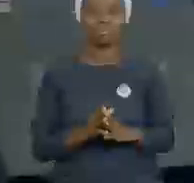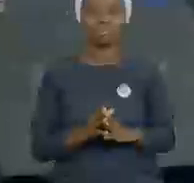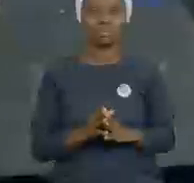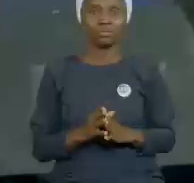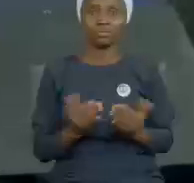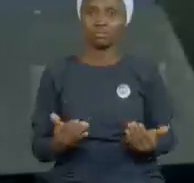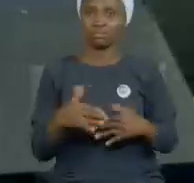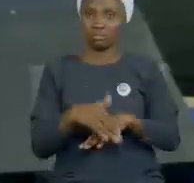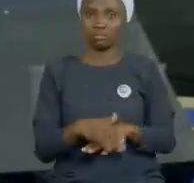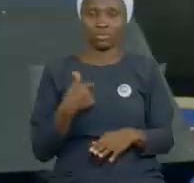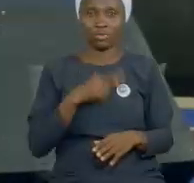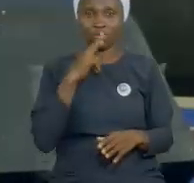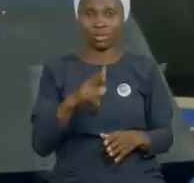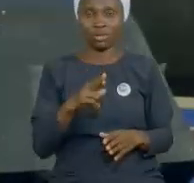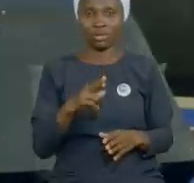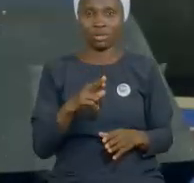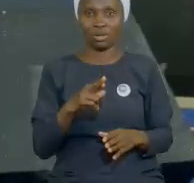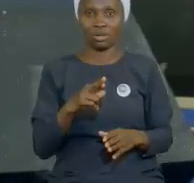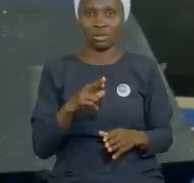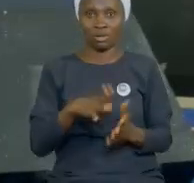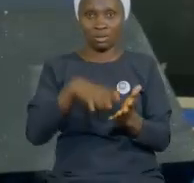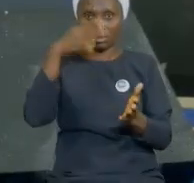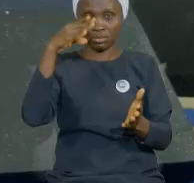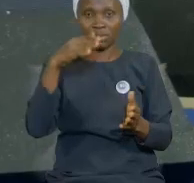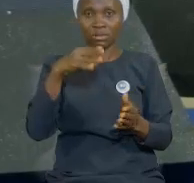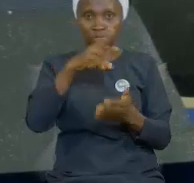Tonight we're looking at Romans chapter 14.